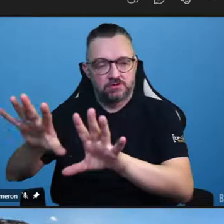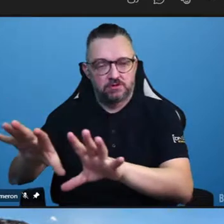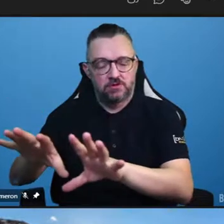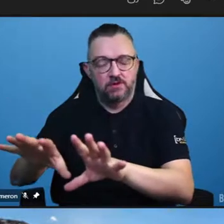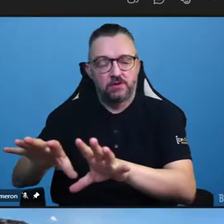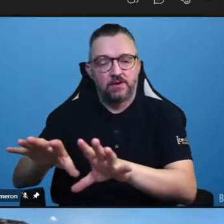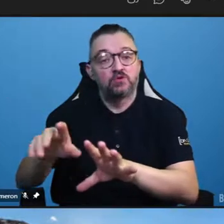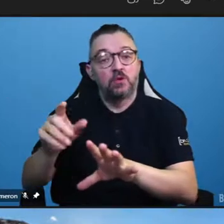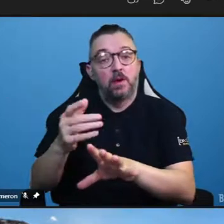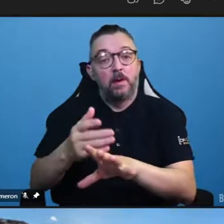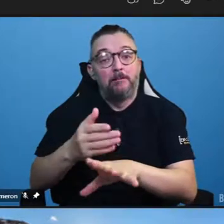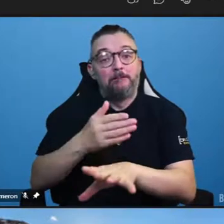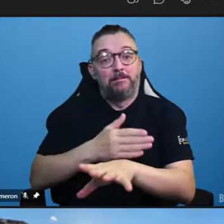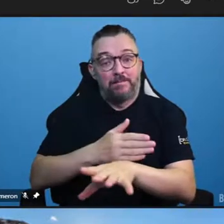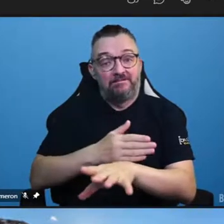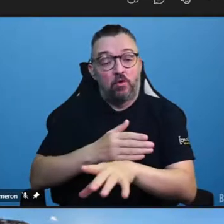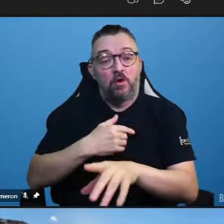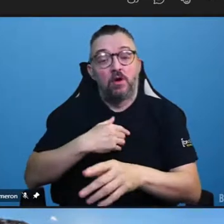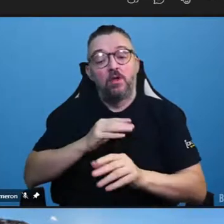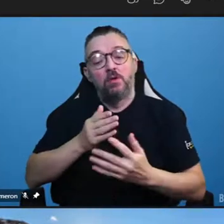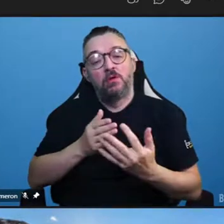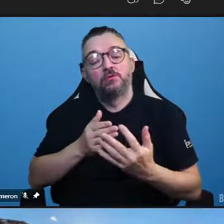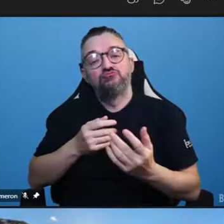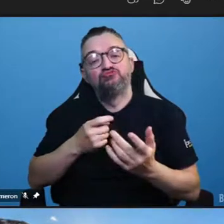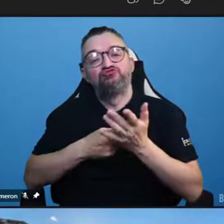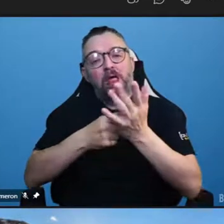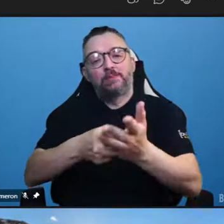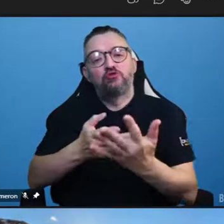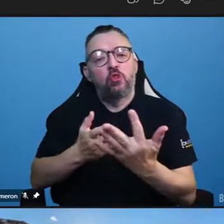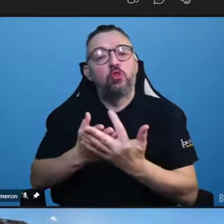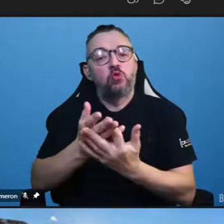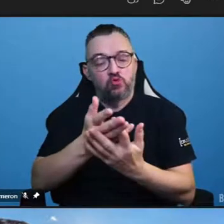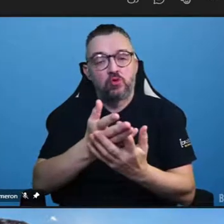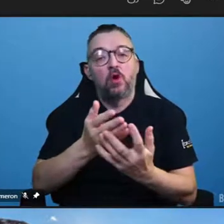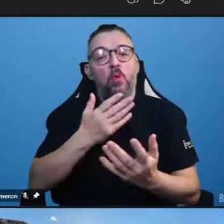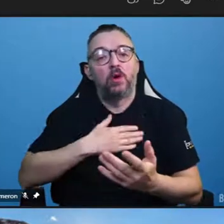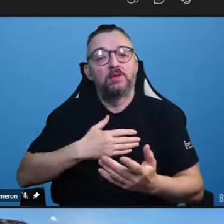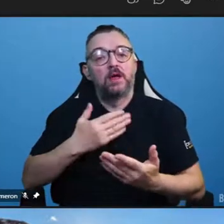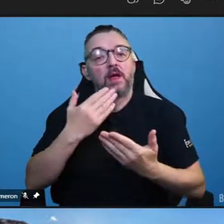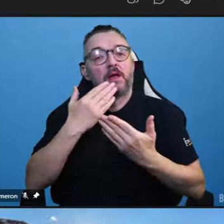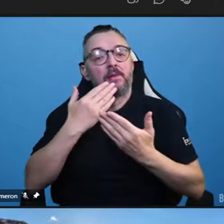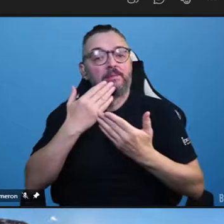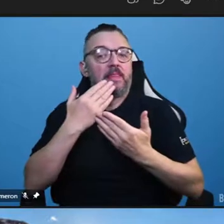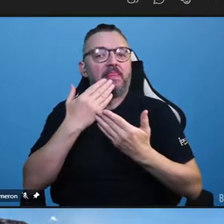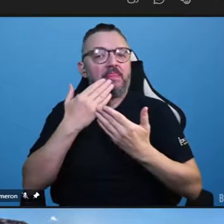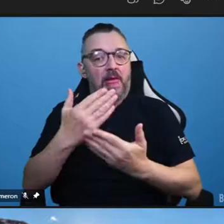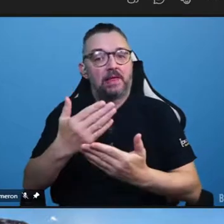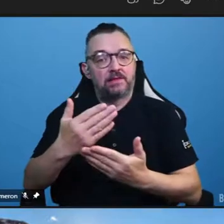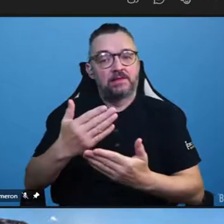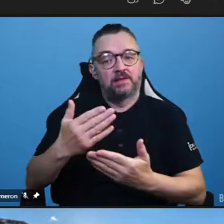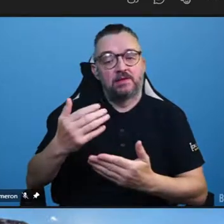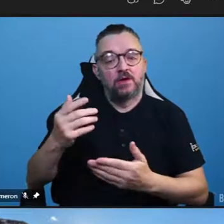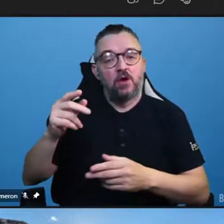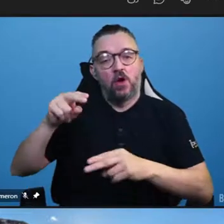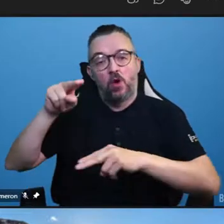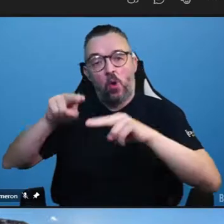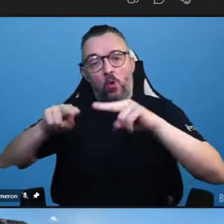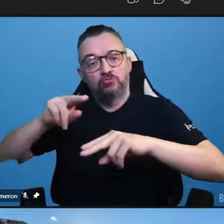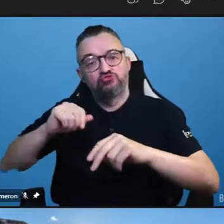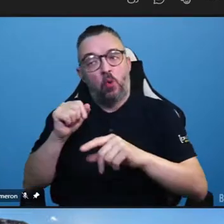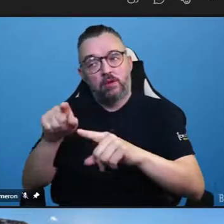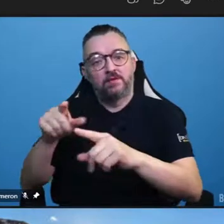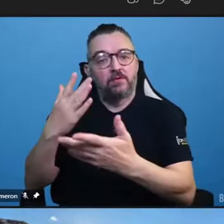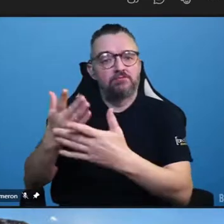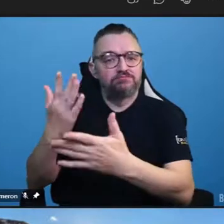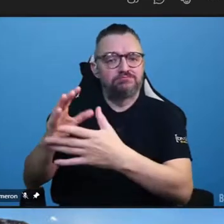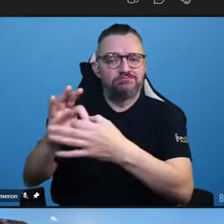before I take you through the recommendations is just to thank on behalf of my own staff, Audit Scotland, for their